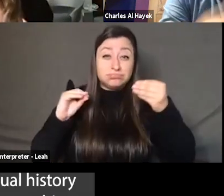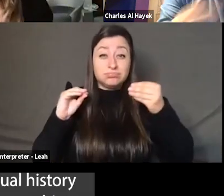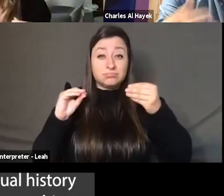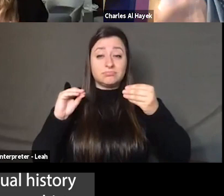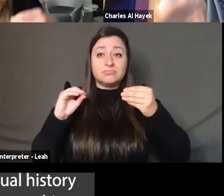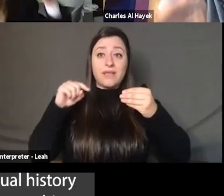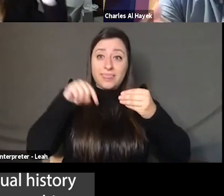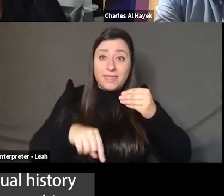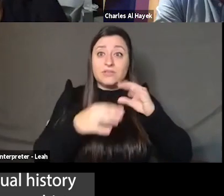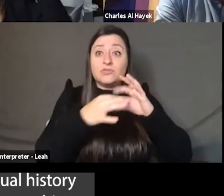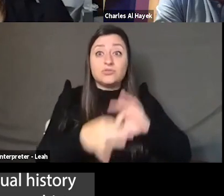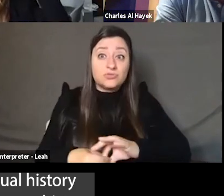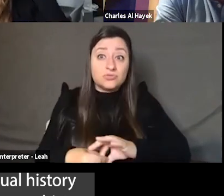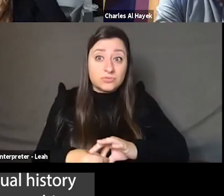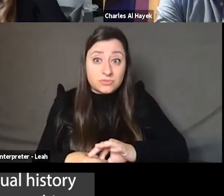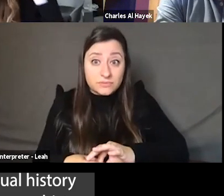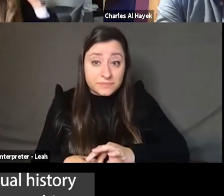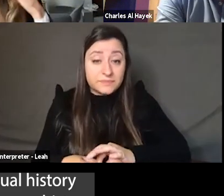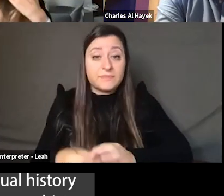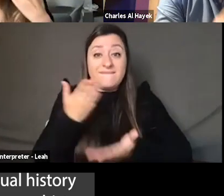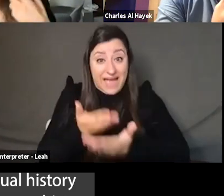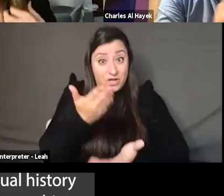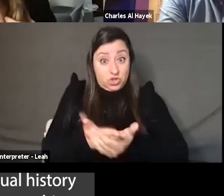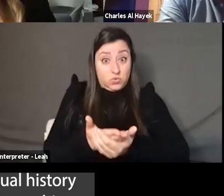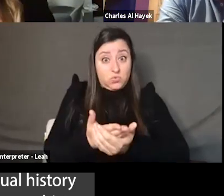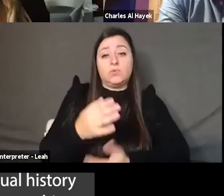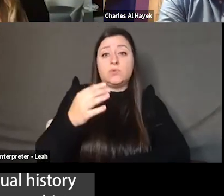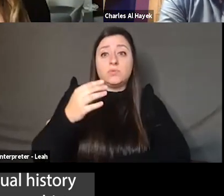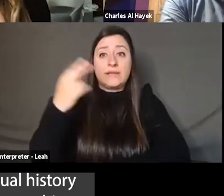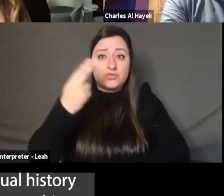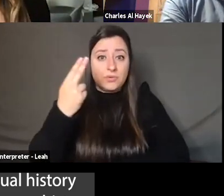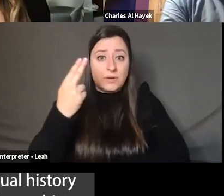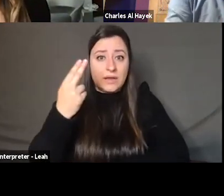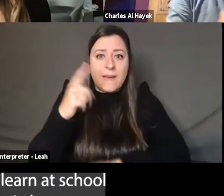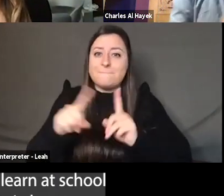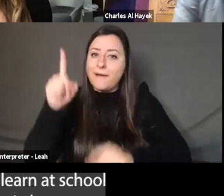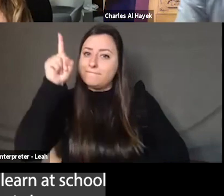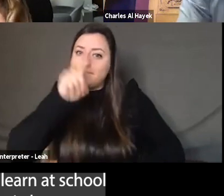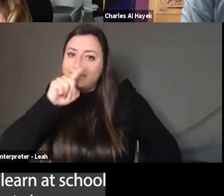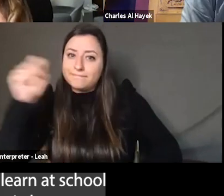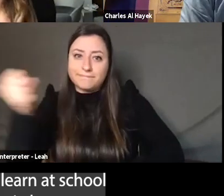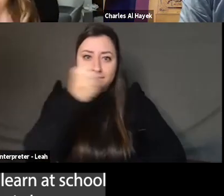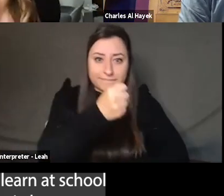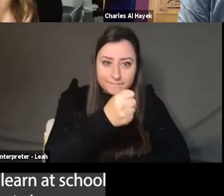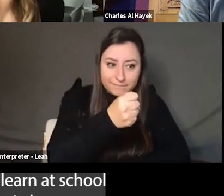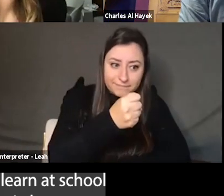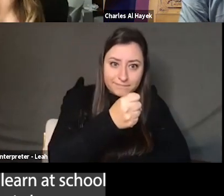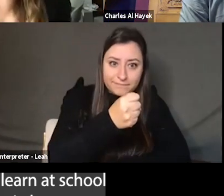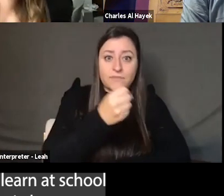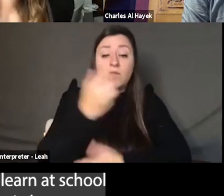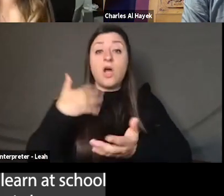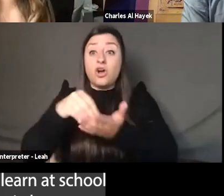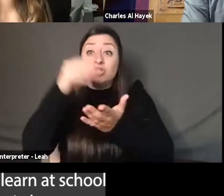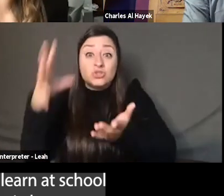This official narrative disregards factual history and upholds fiction as history. What our students learn